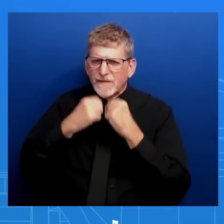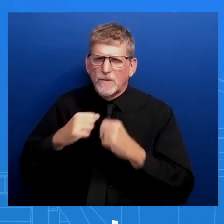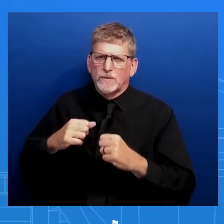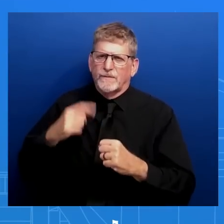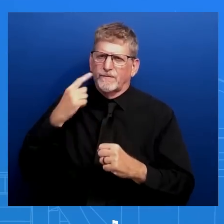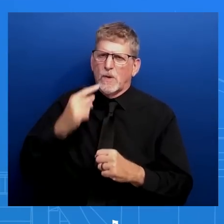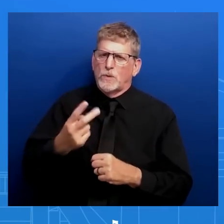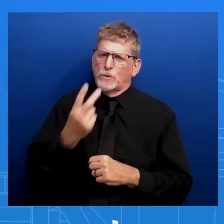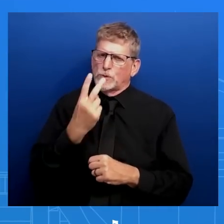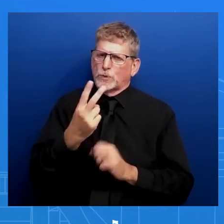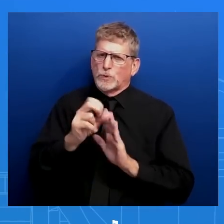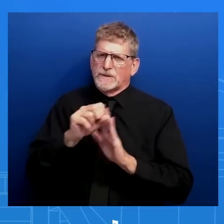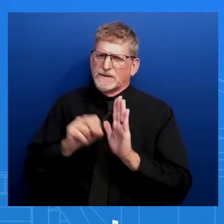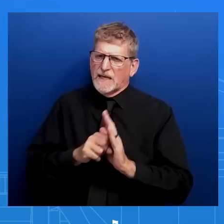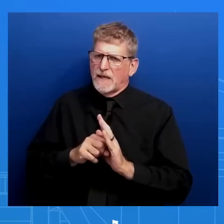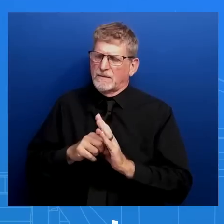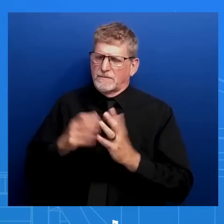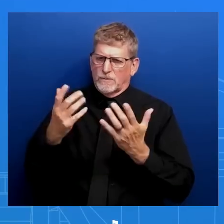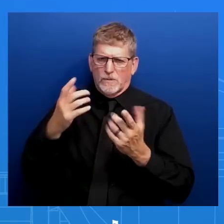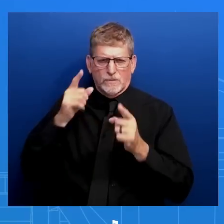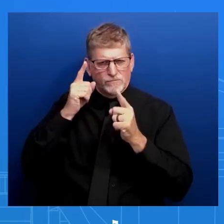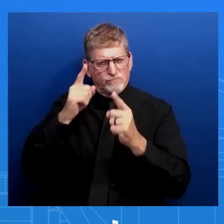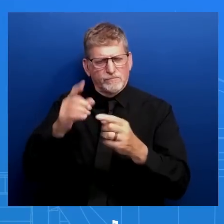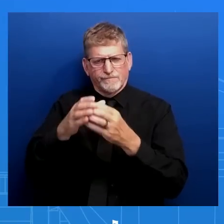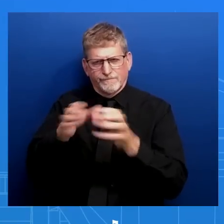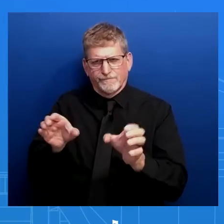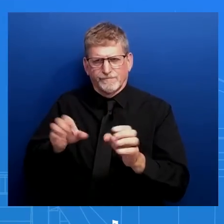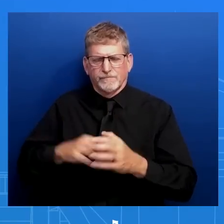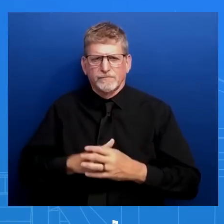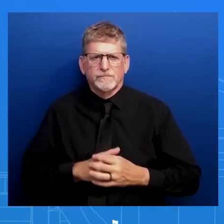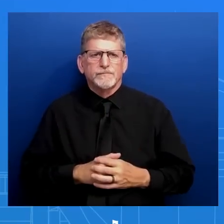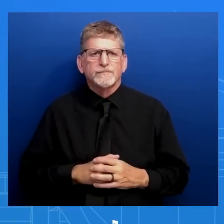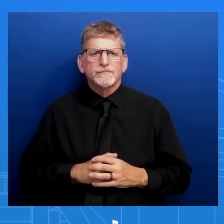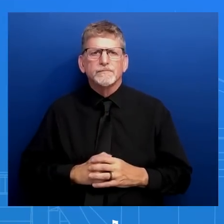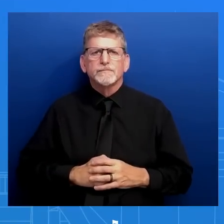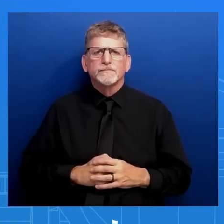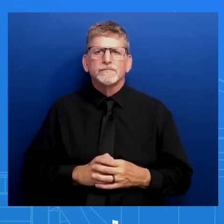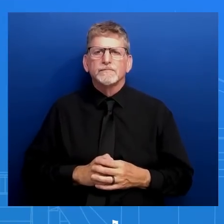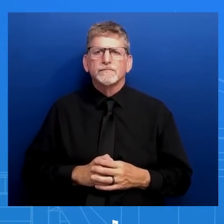There is some concern in such countries like Poland and Lithuania,